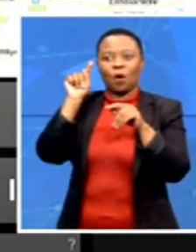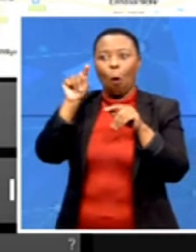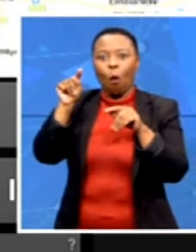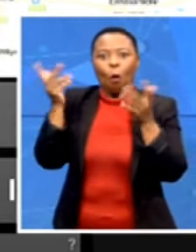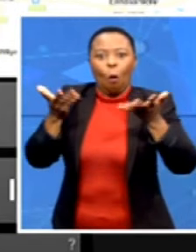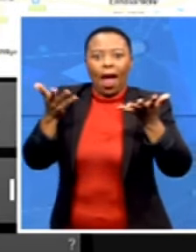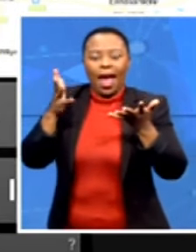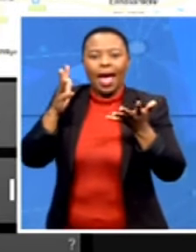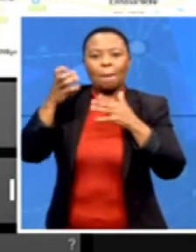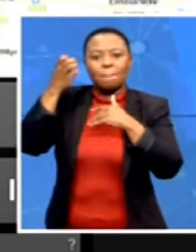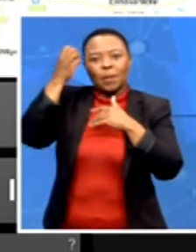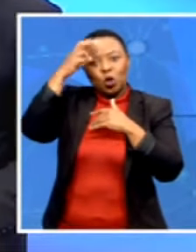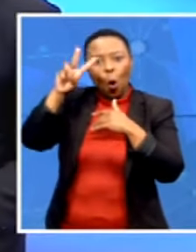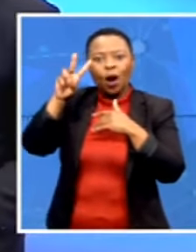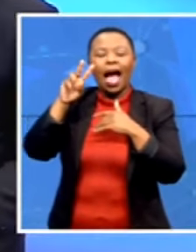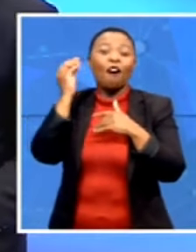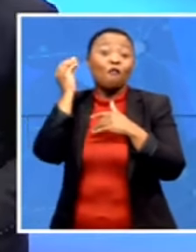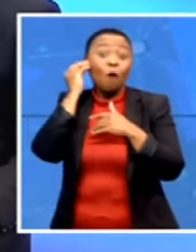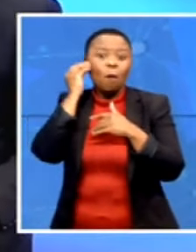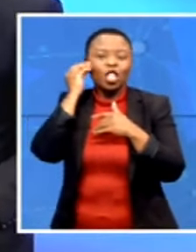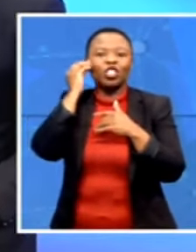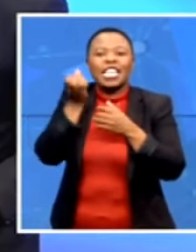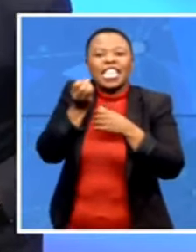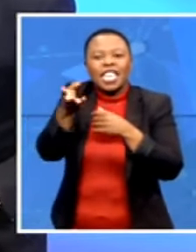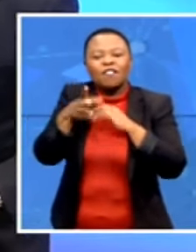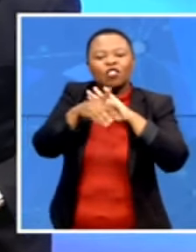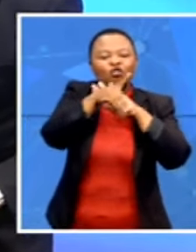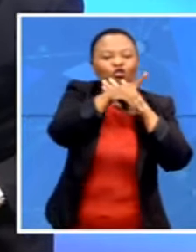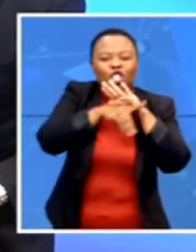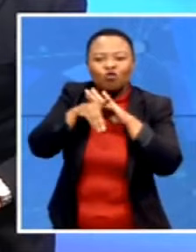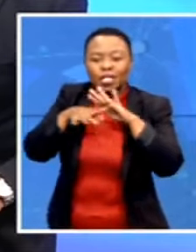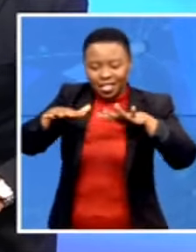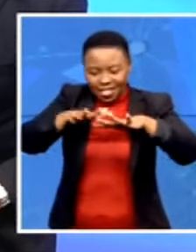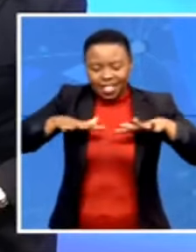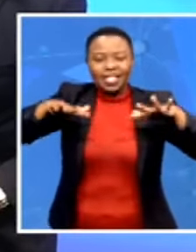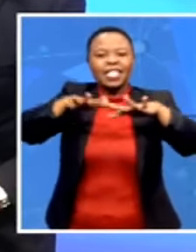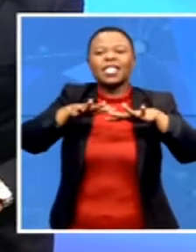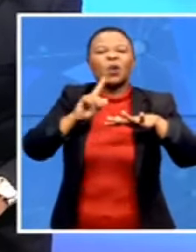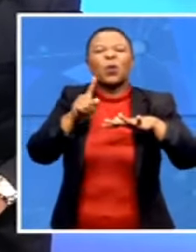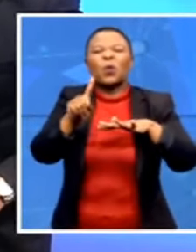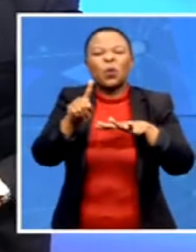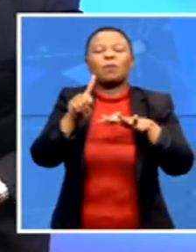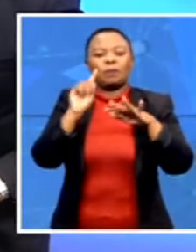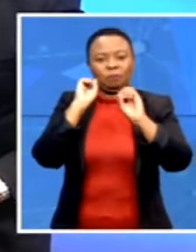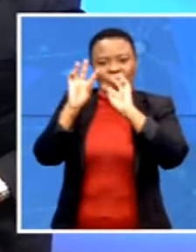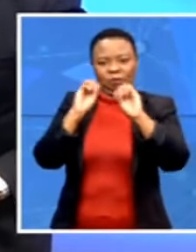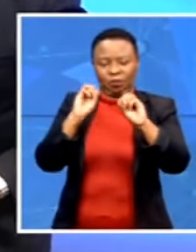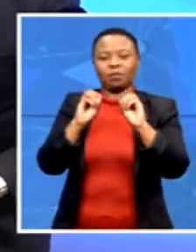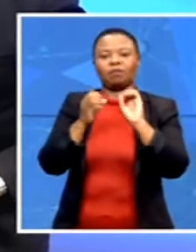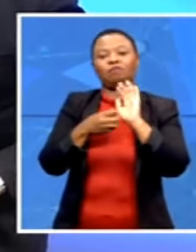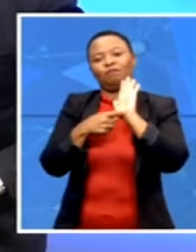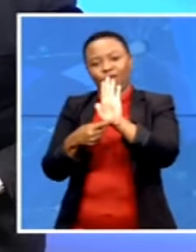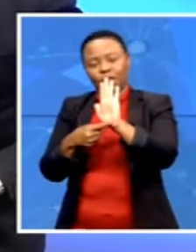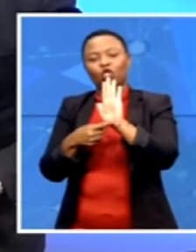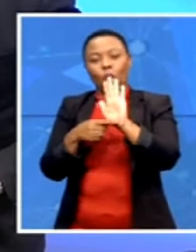related to the district within your area. Right. And this is what the website caters for, so that people are able to know where you should